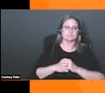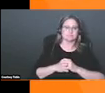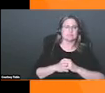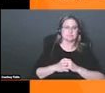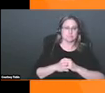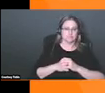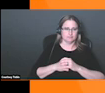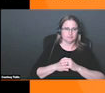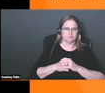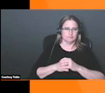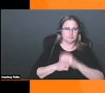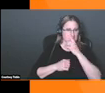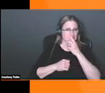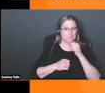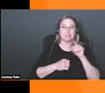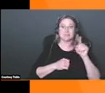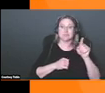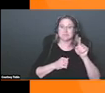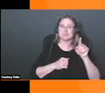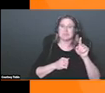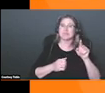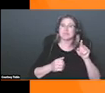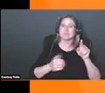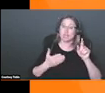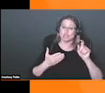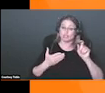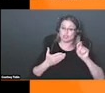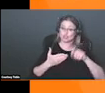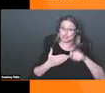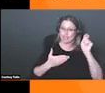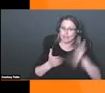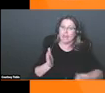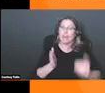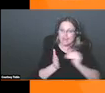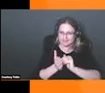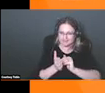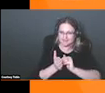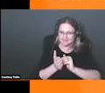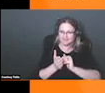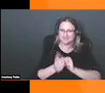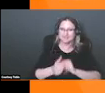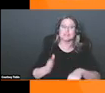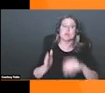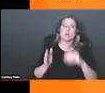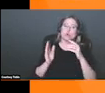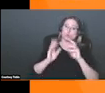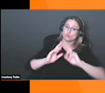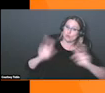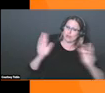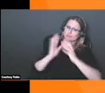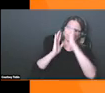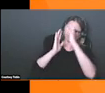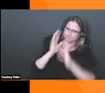So the great double check, this is where once you have everything put together, you're going to